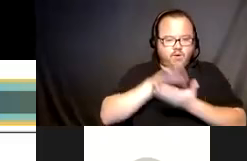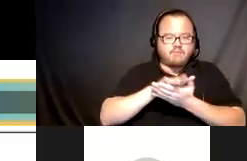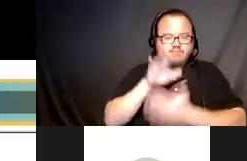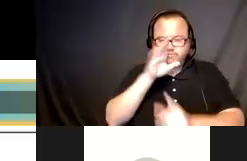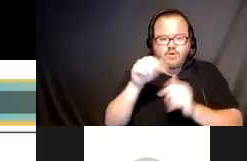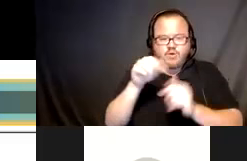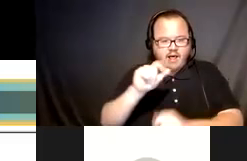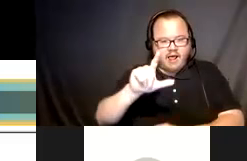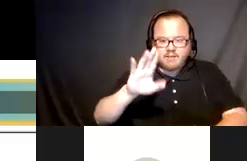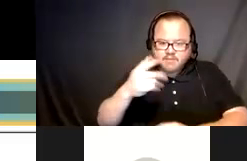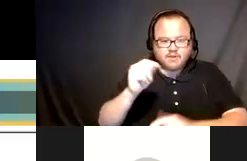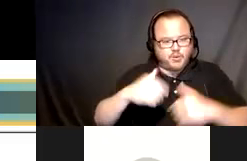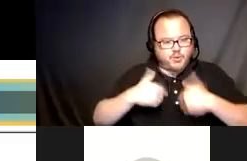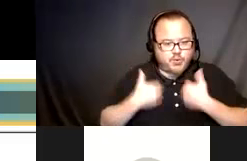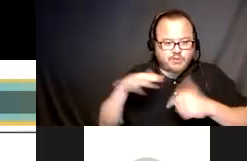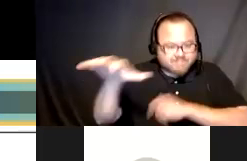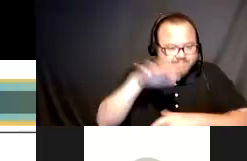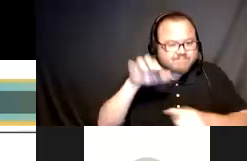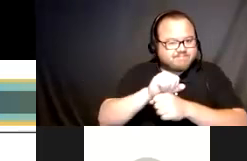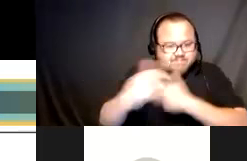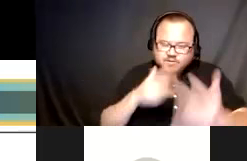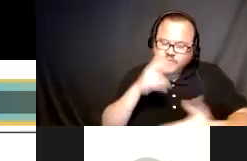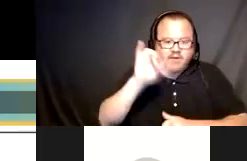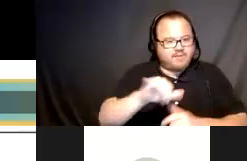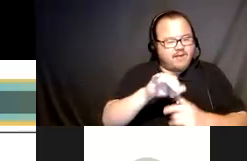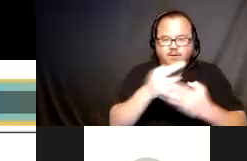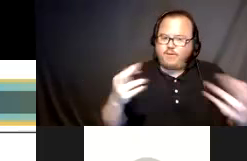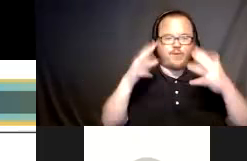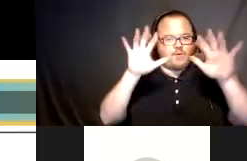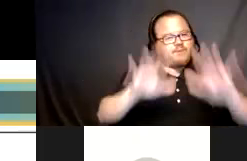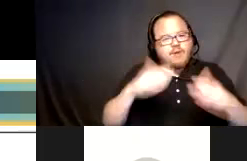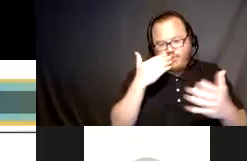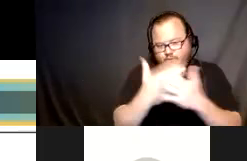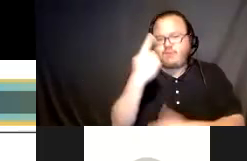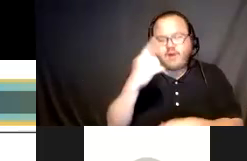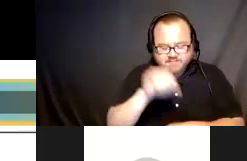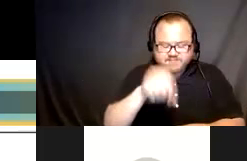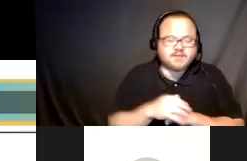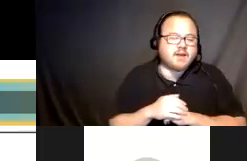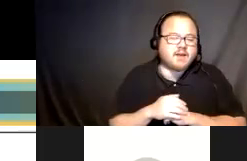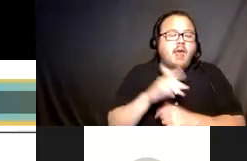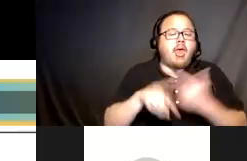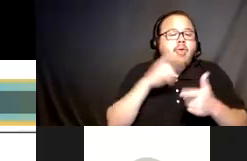those LGBTQ youth. So that one's an amazing resource. And then